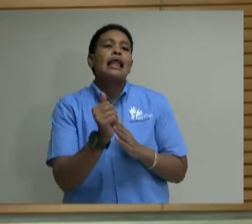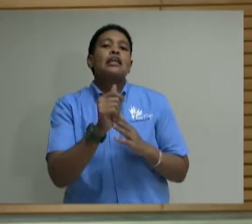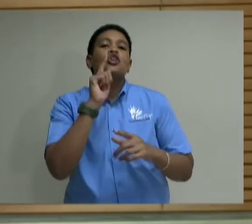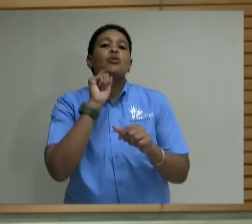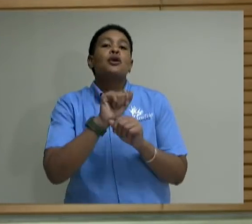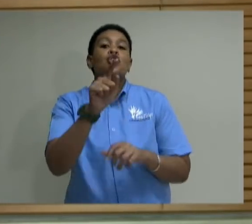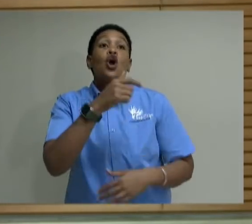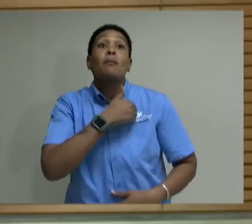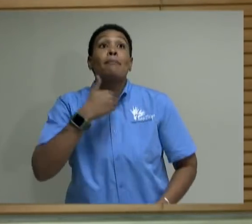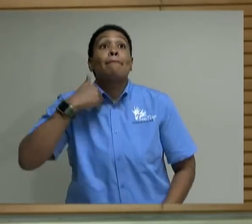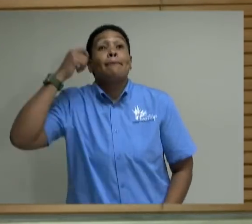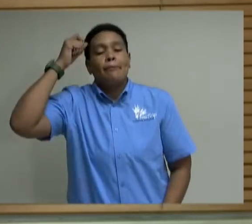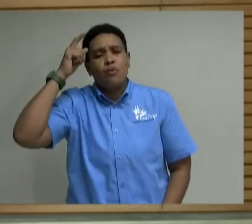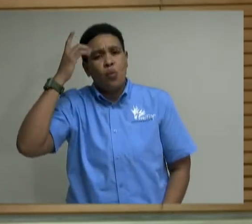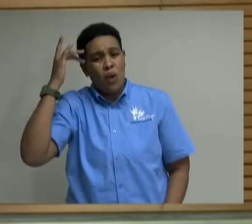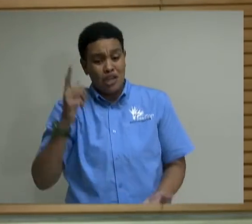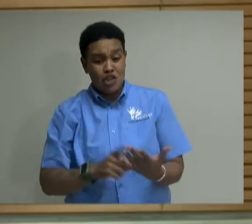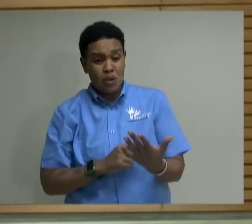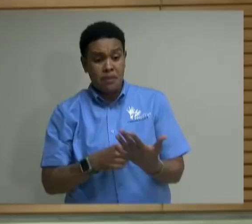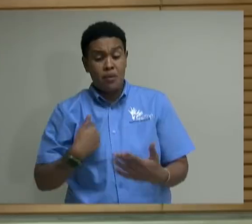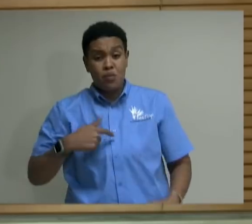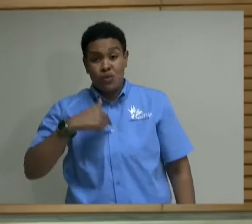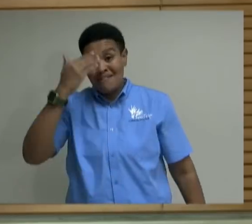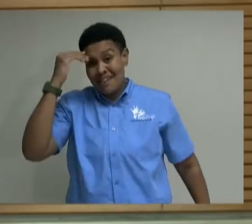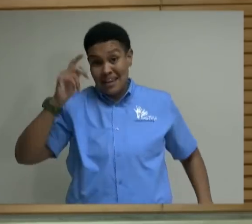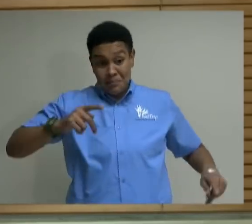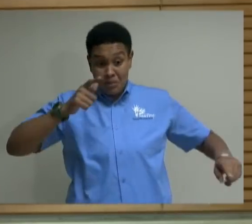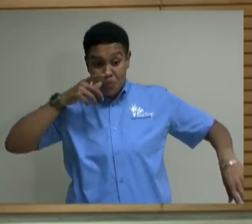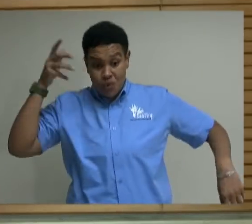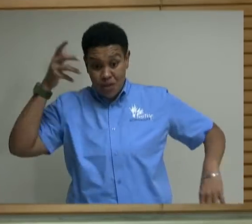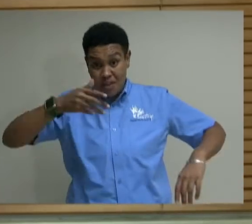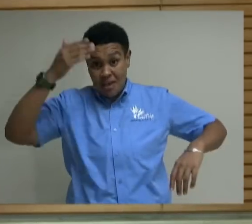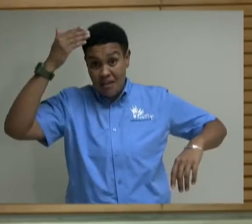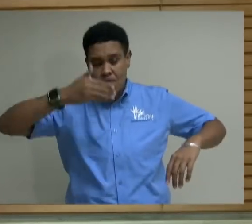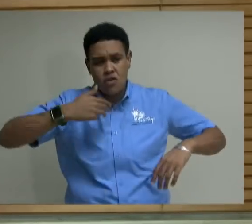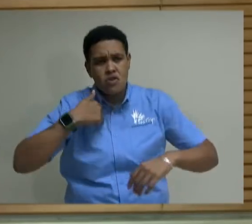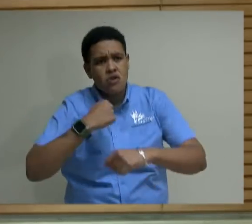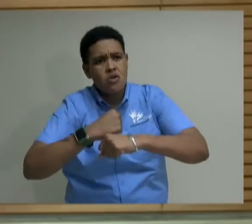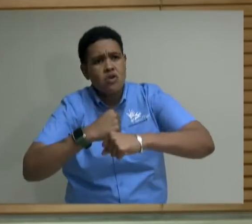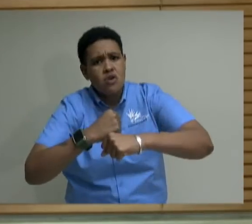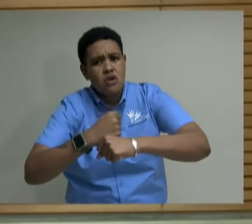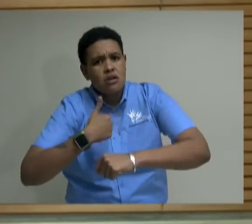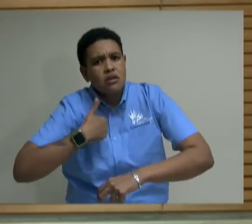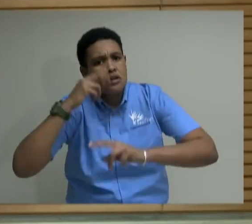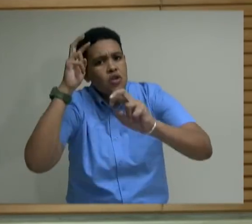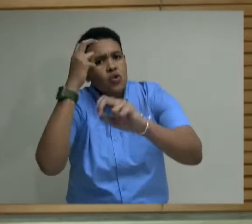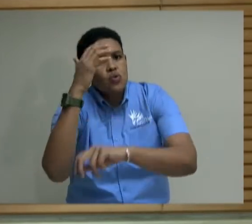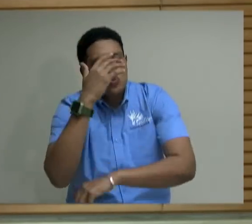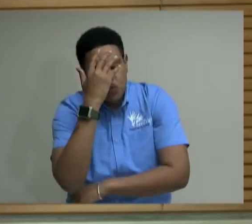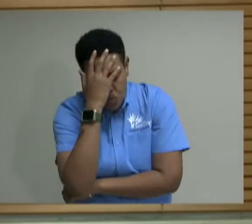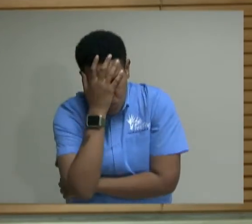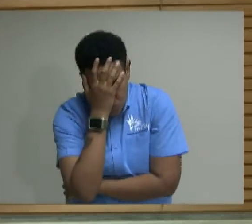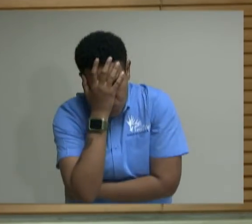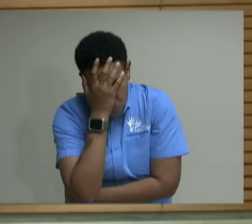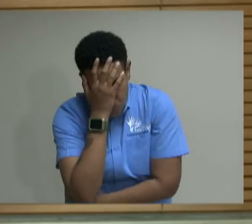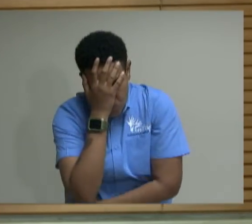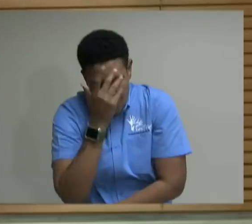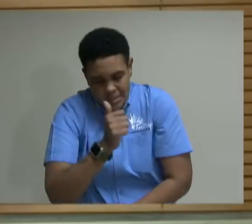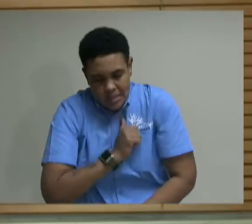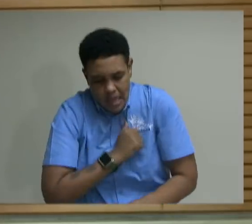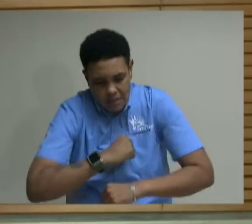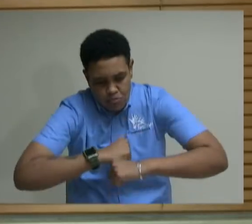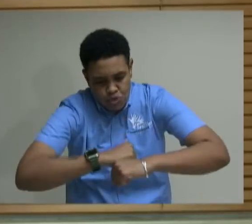your members? Because sometimes we forget that the people on the front line have their own issues, their own families, their own self to